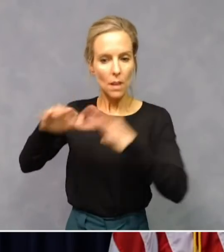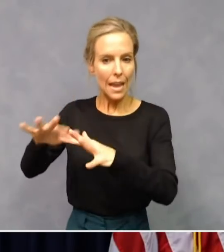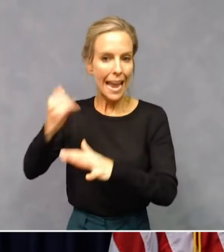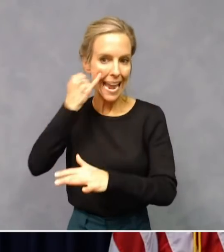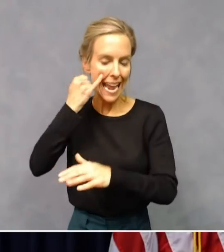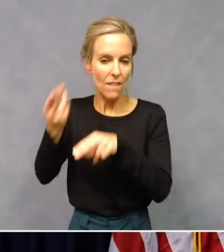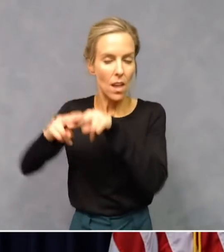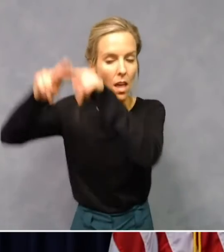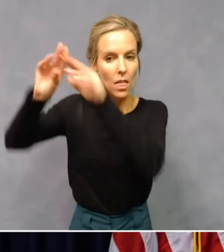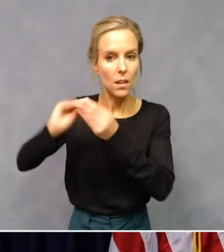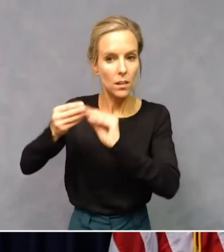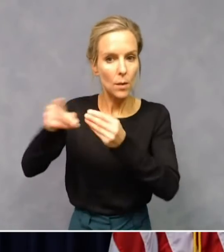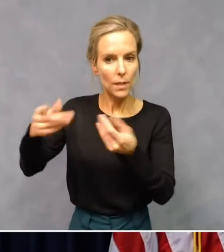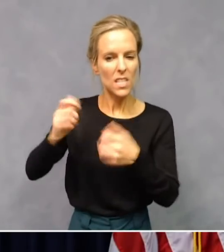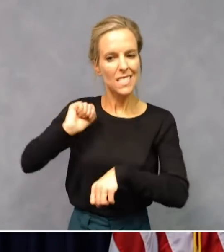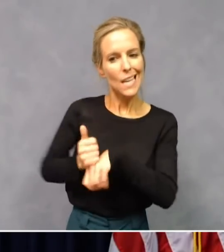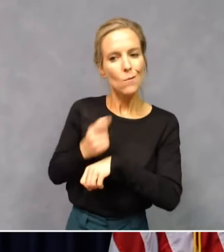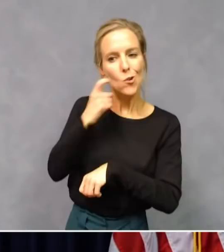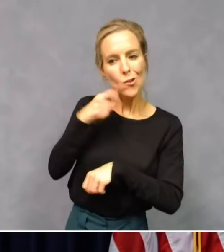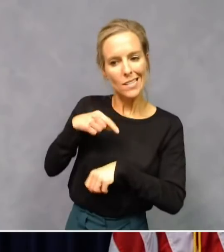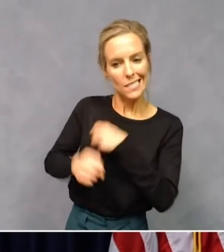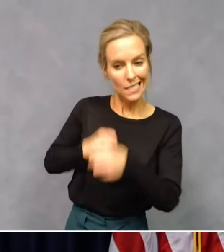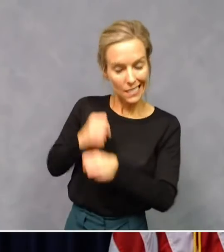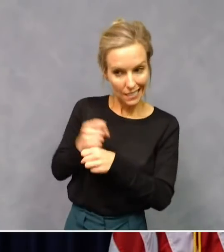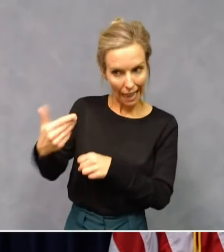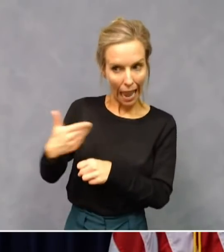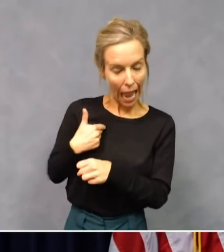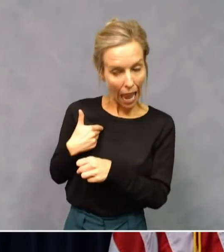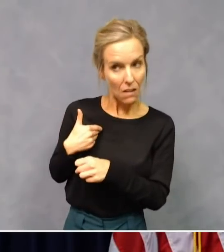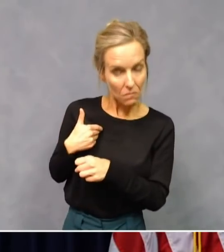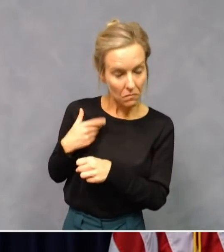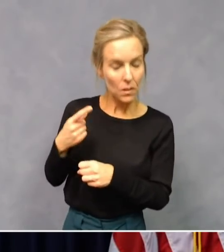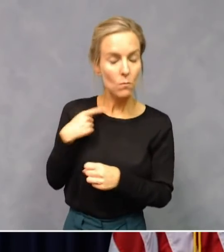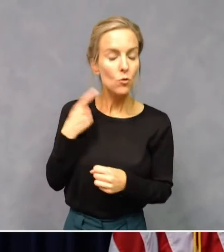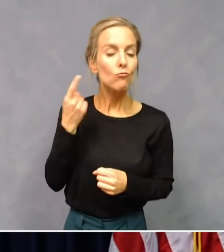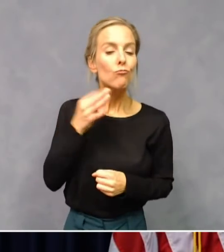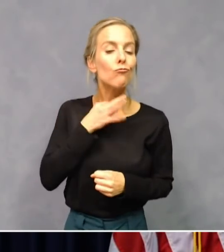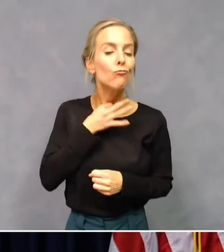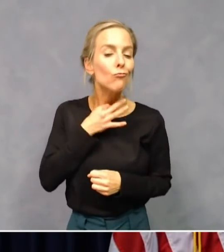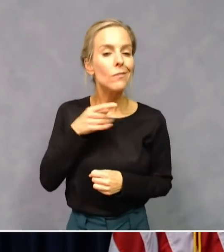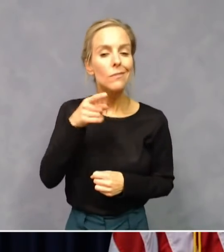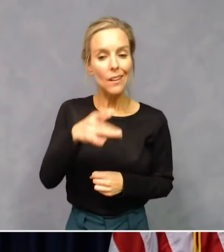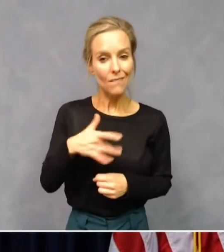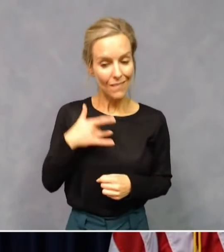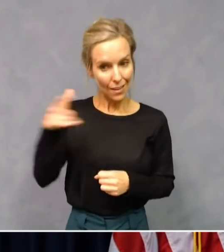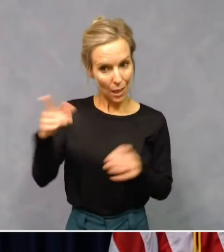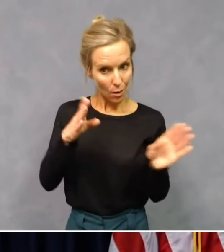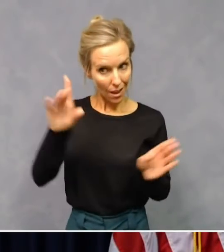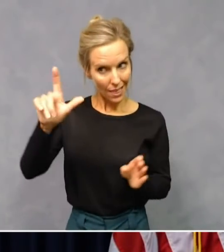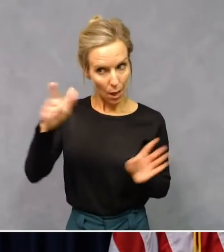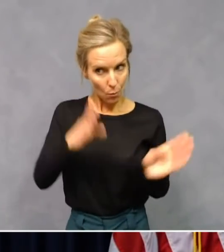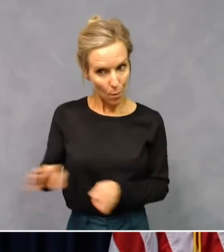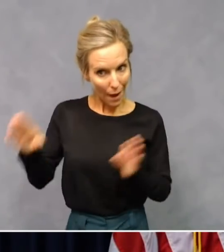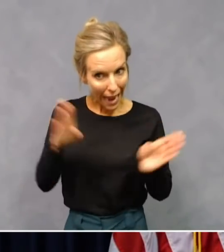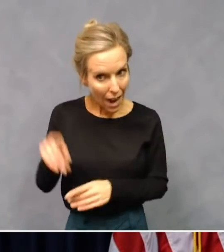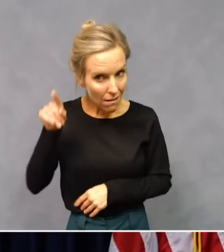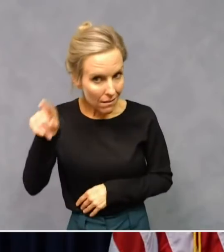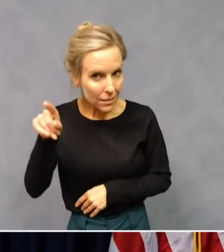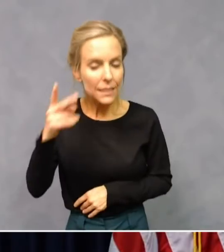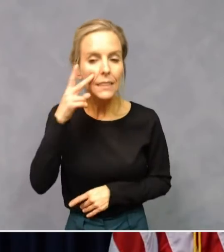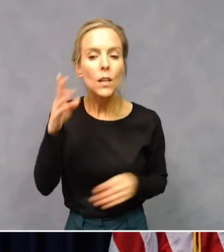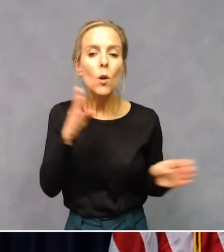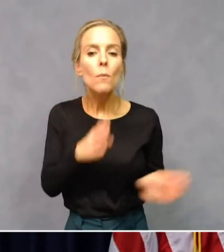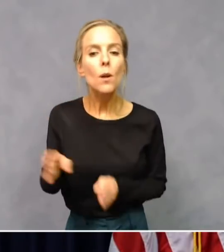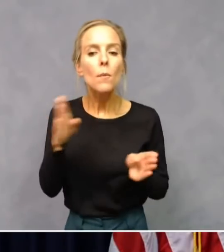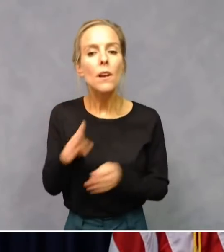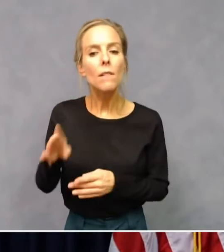this year. I was curious how well prepared you feel Lexington is and whether you would like to see preparations for a field